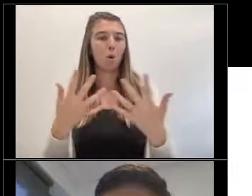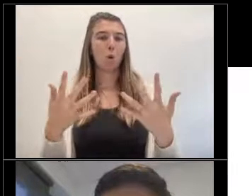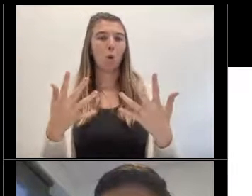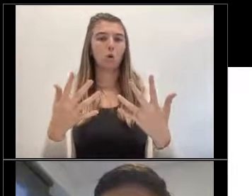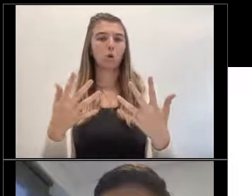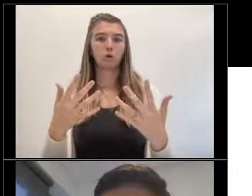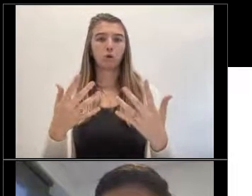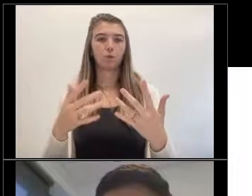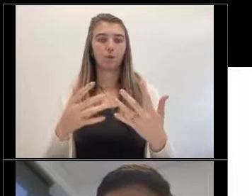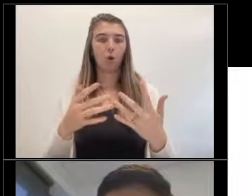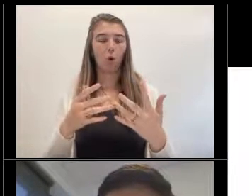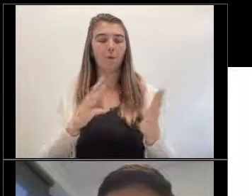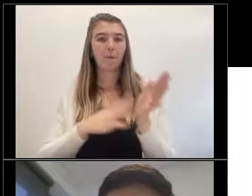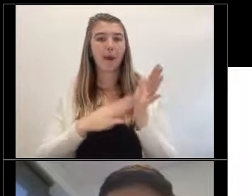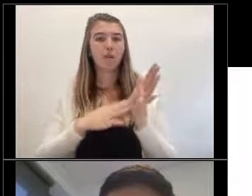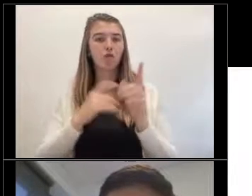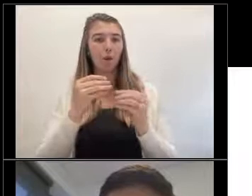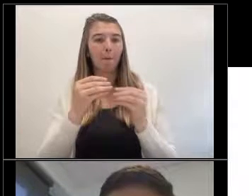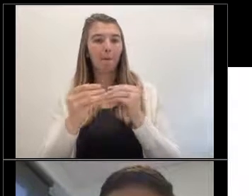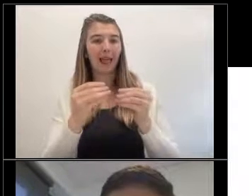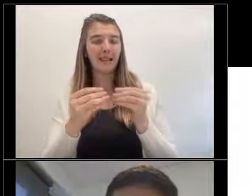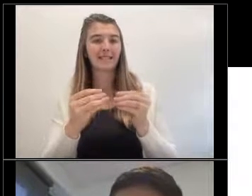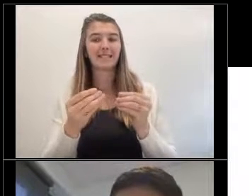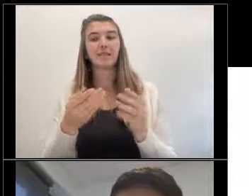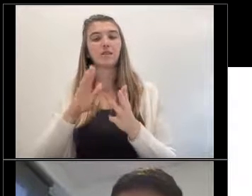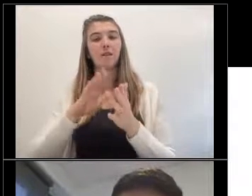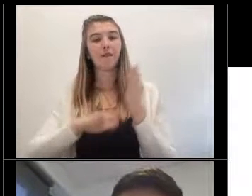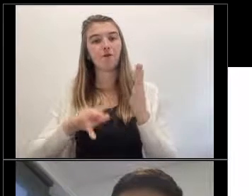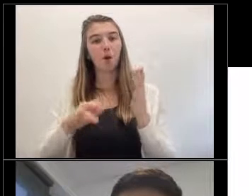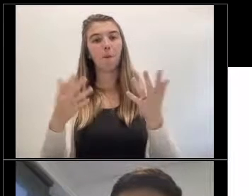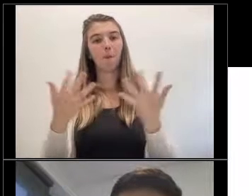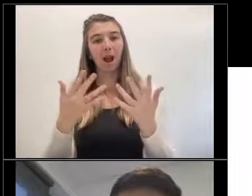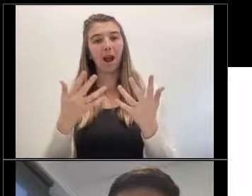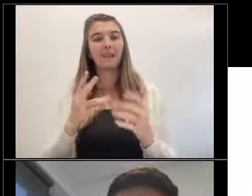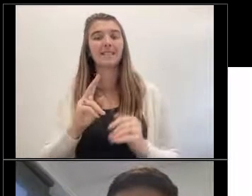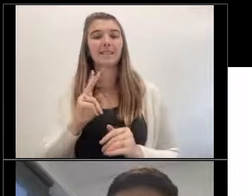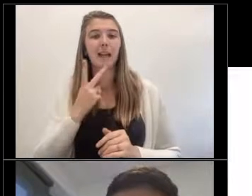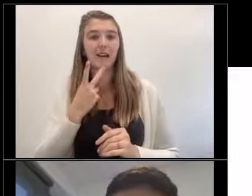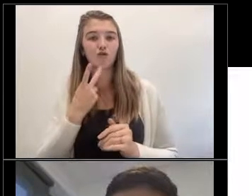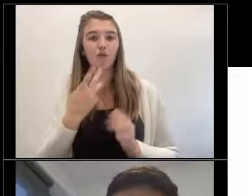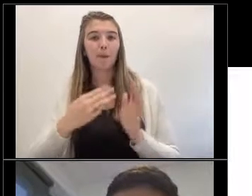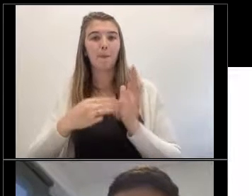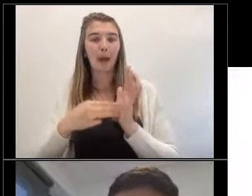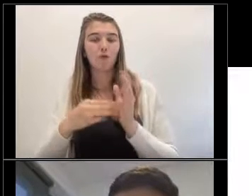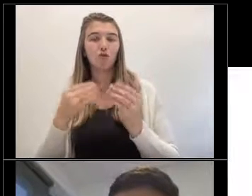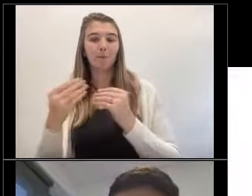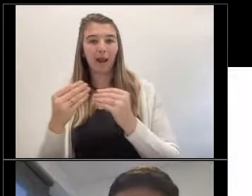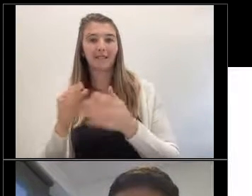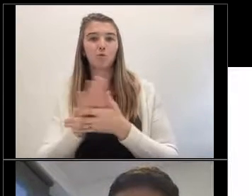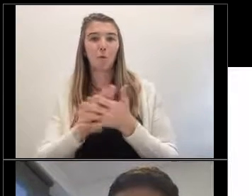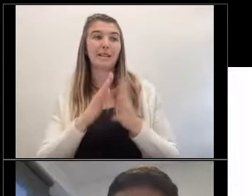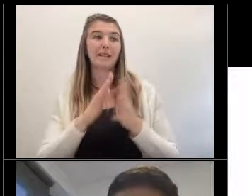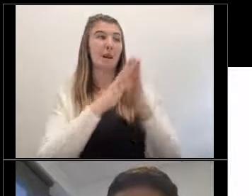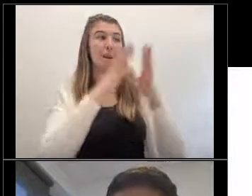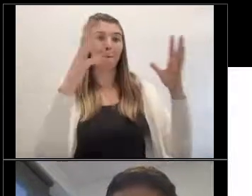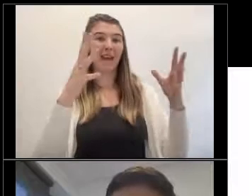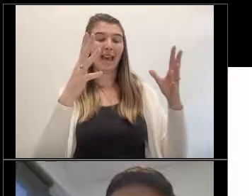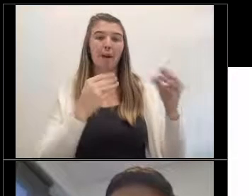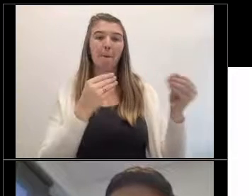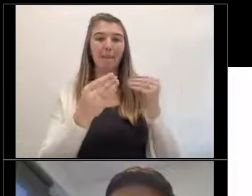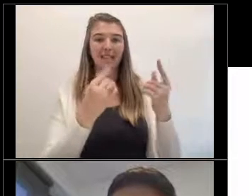majority of microplastics in the environment come from secondary microplastics, which is the degradation of bigger plastics, and that